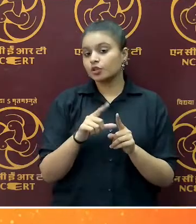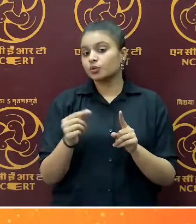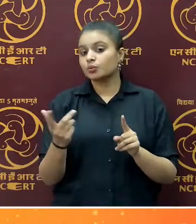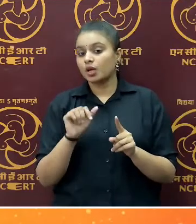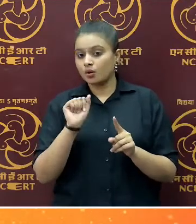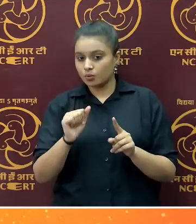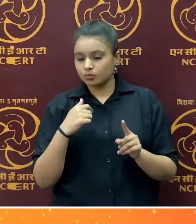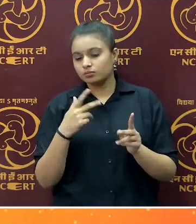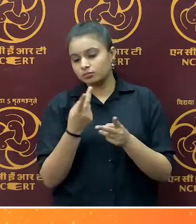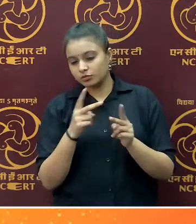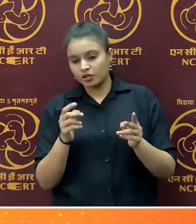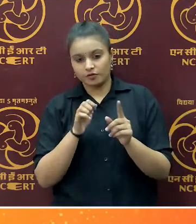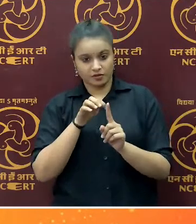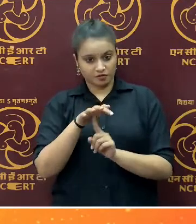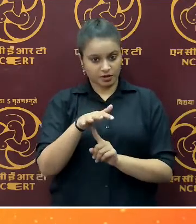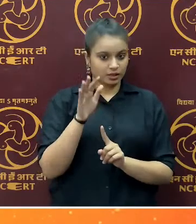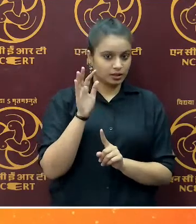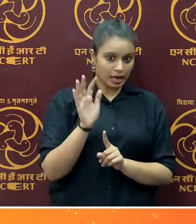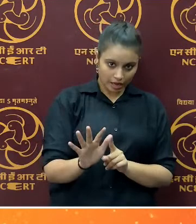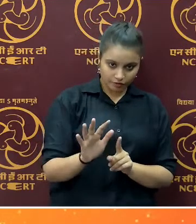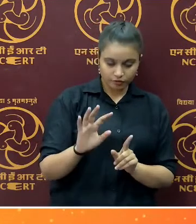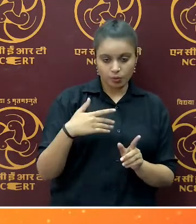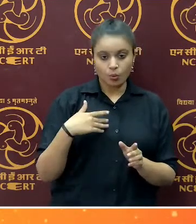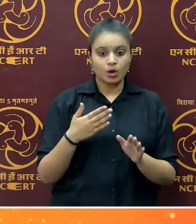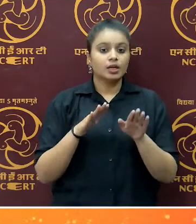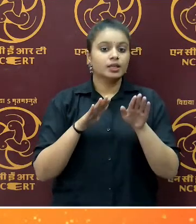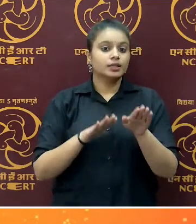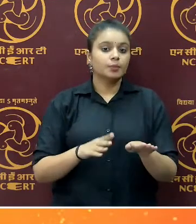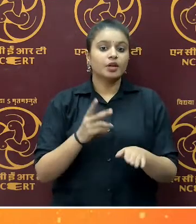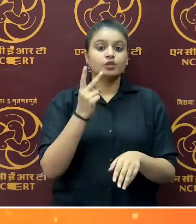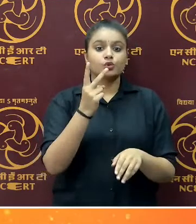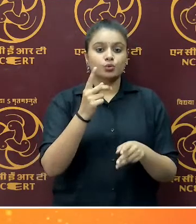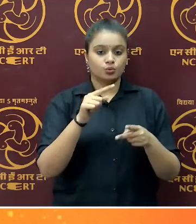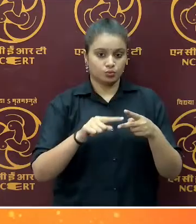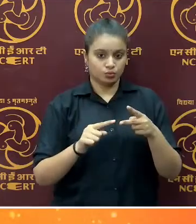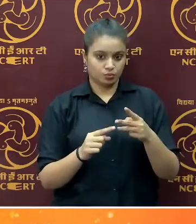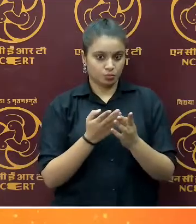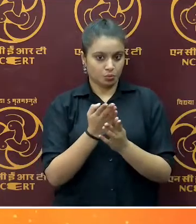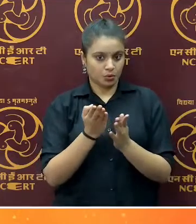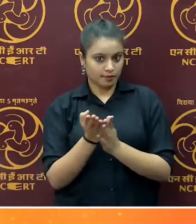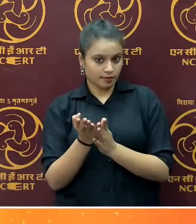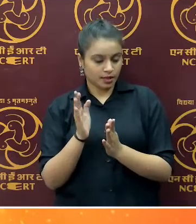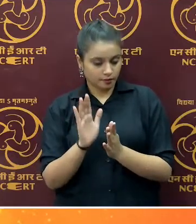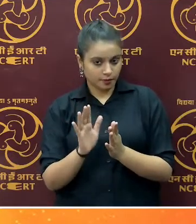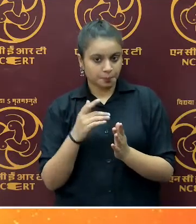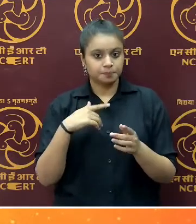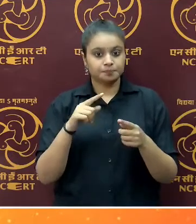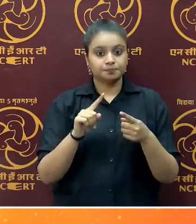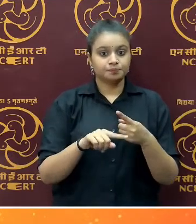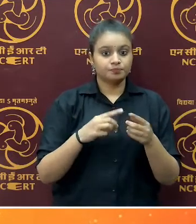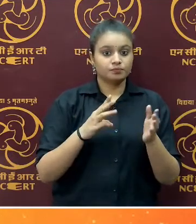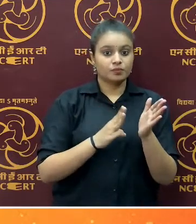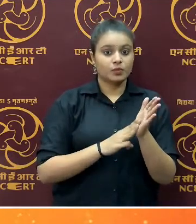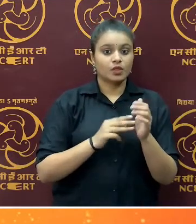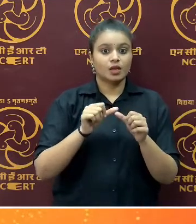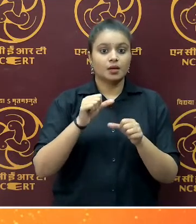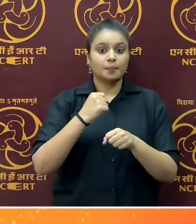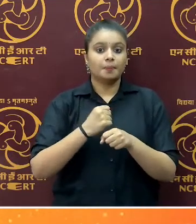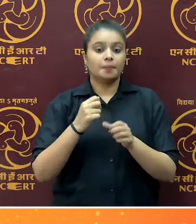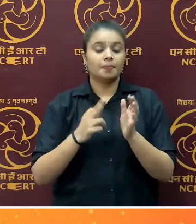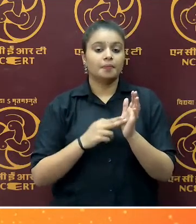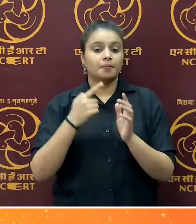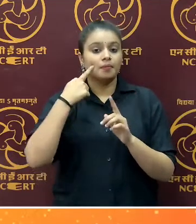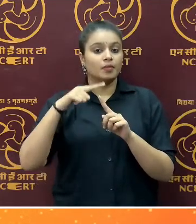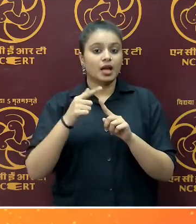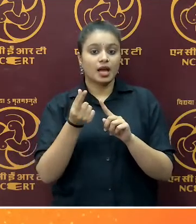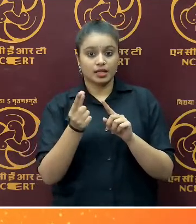has certain effects to it, Yeah. and it depends on two factors, right? The magnitude of force applied,